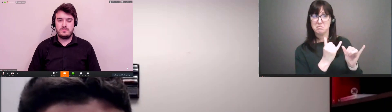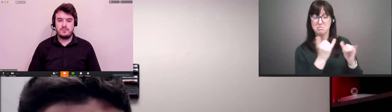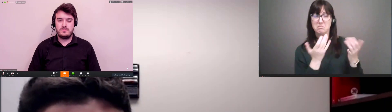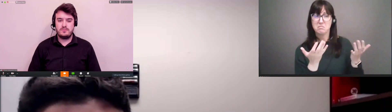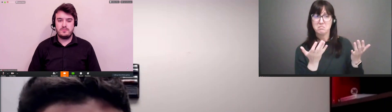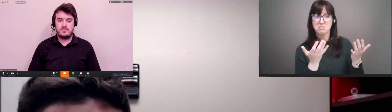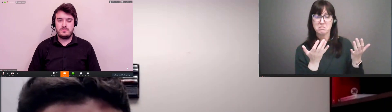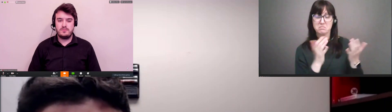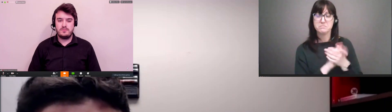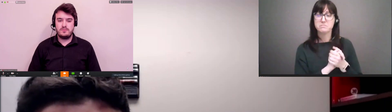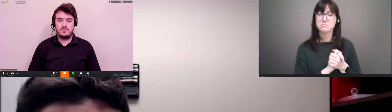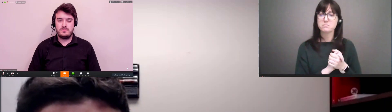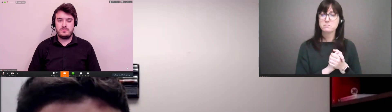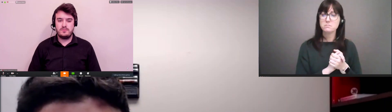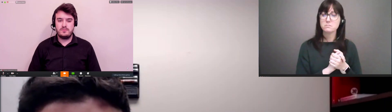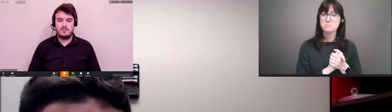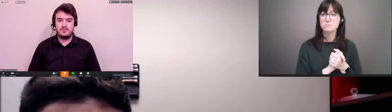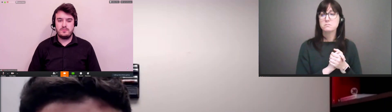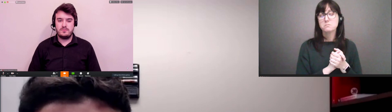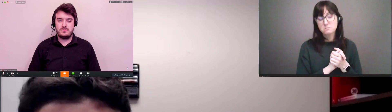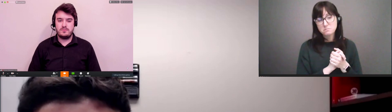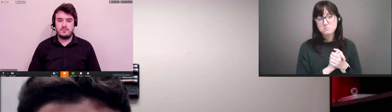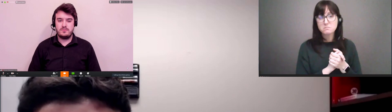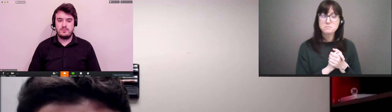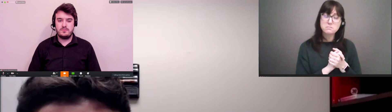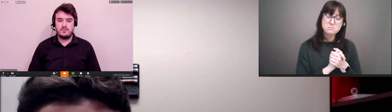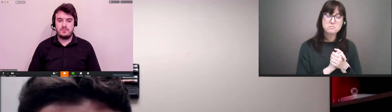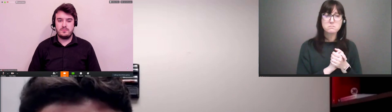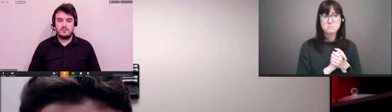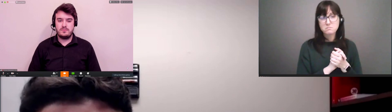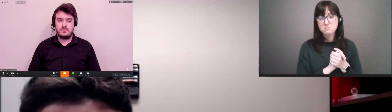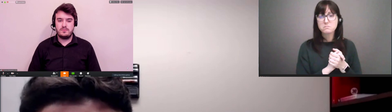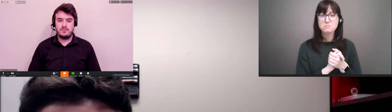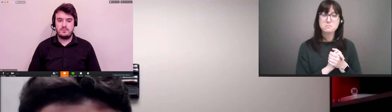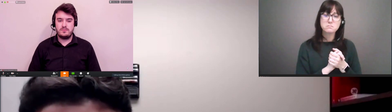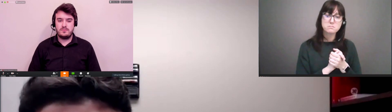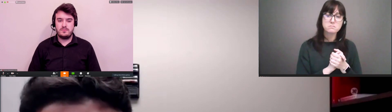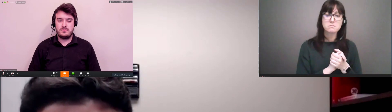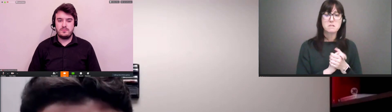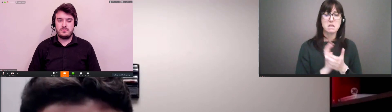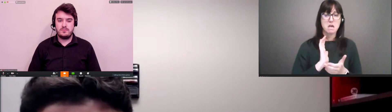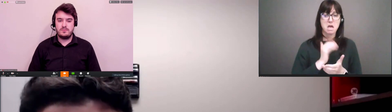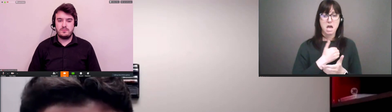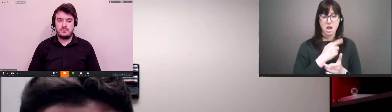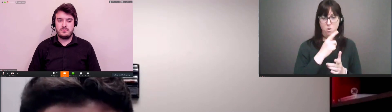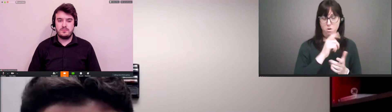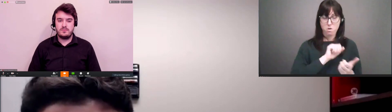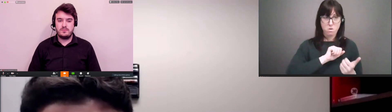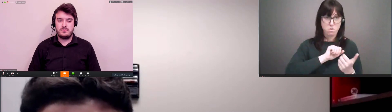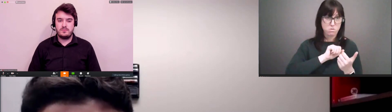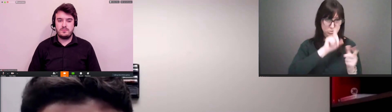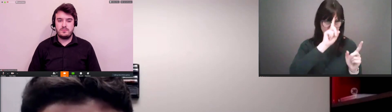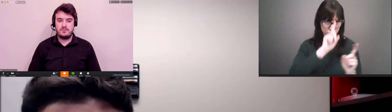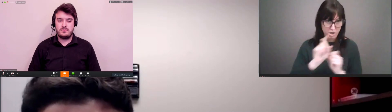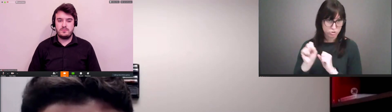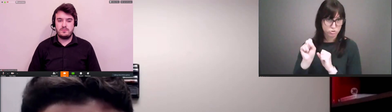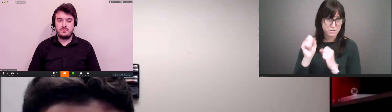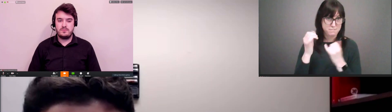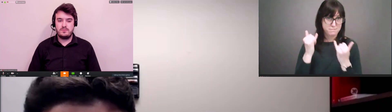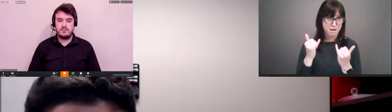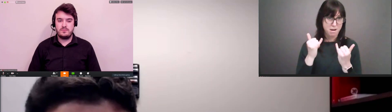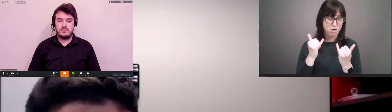And so, I mean, the key that we're doing in terms of a strategy at the moment is with